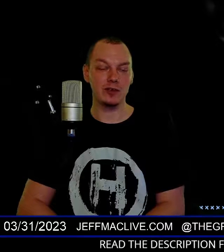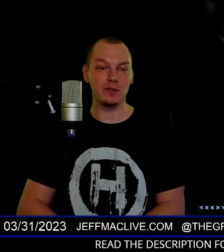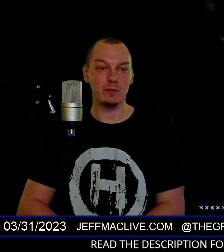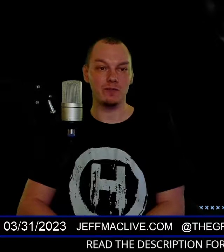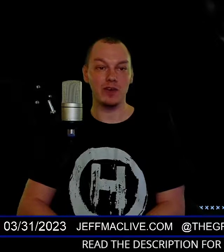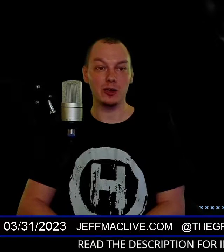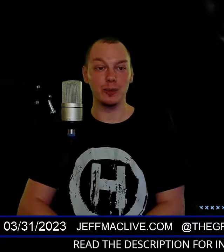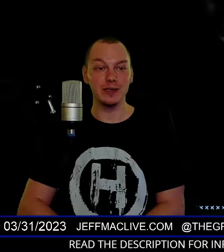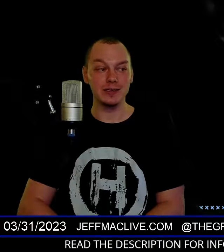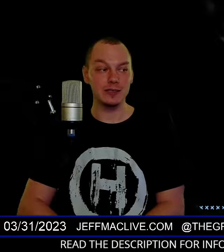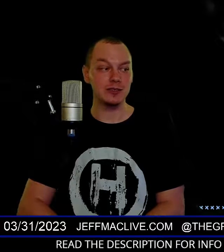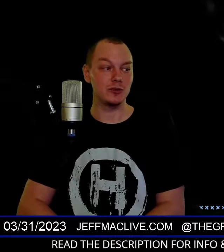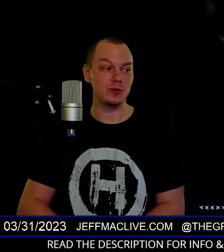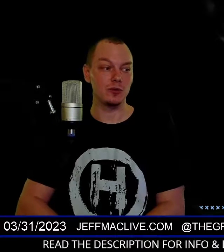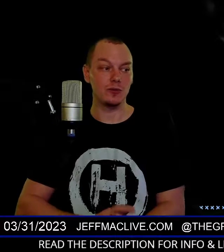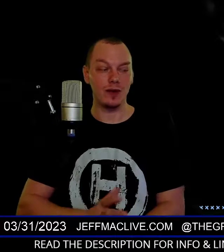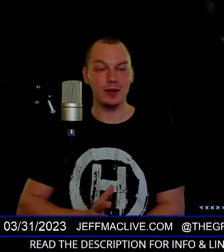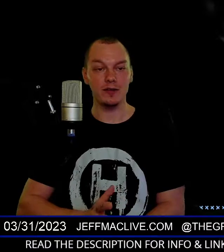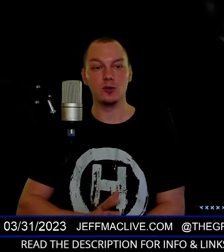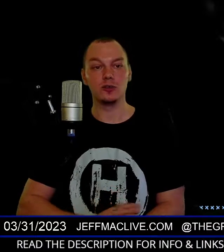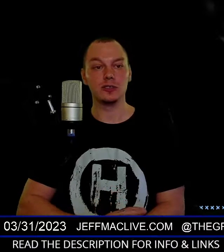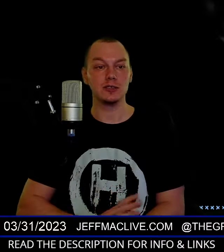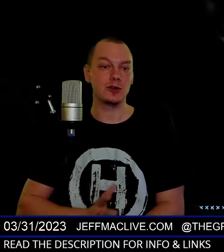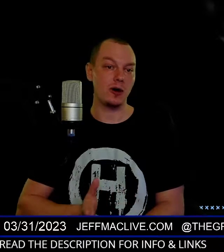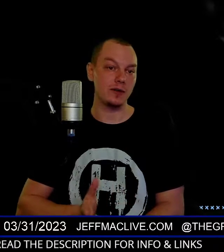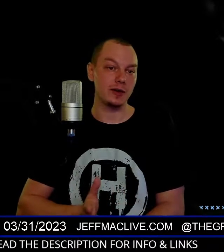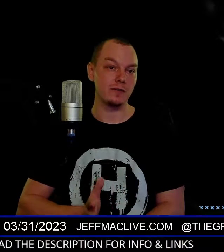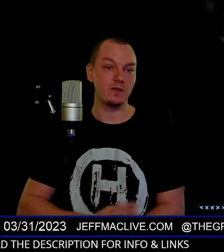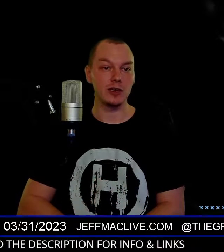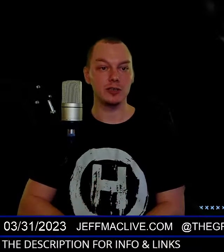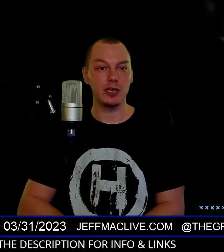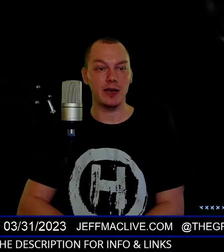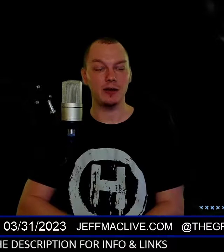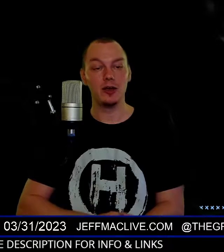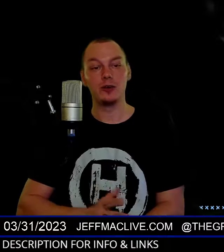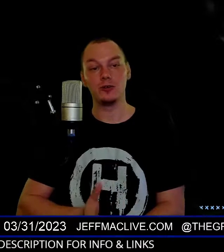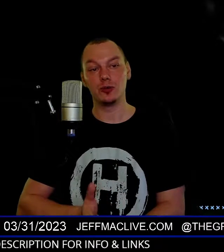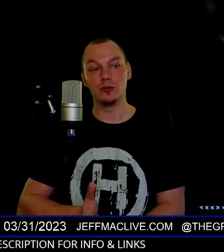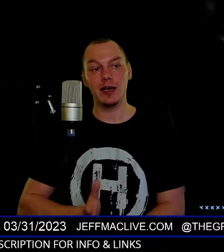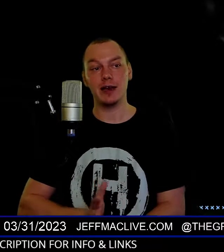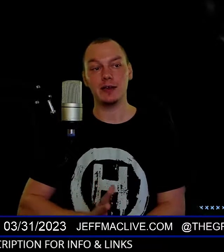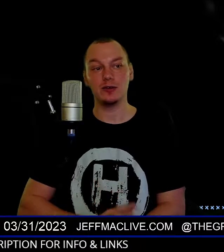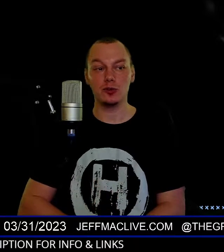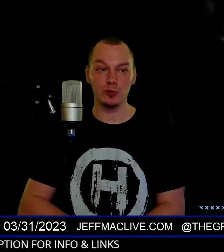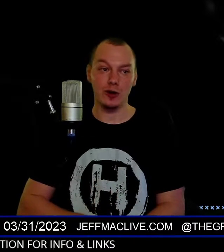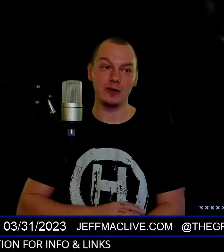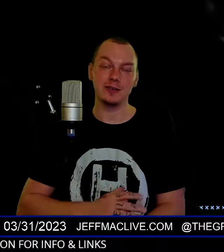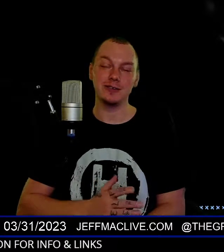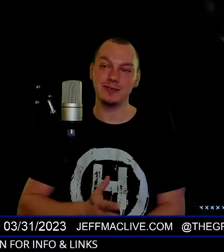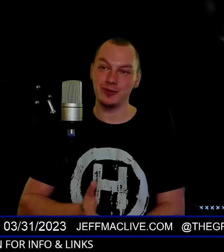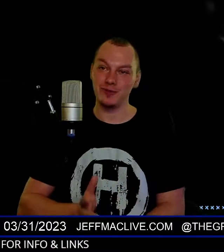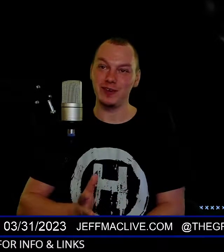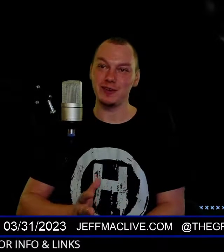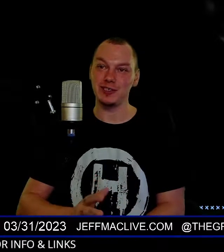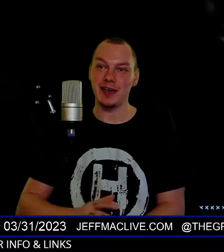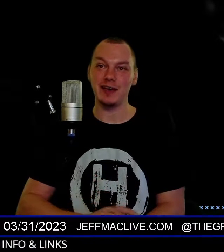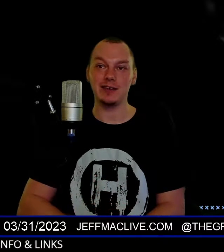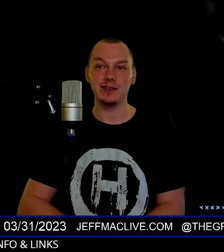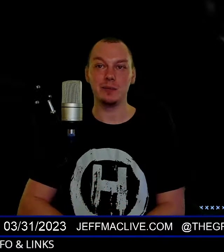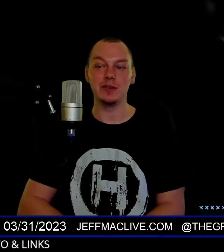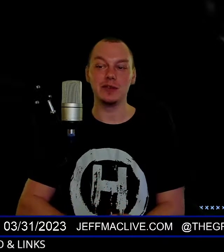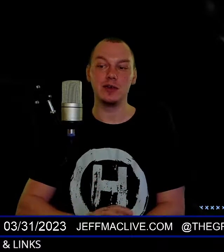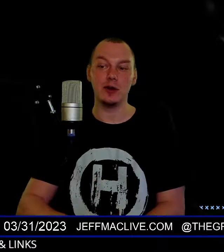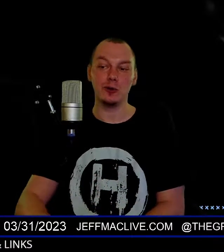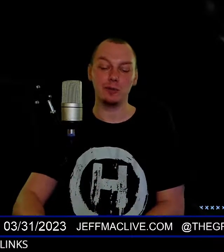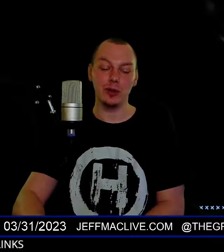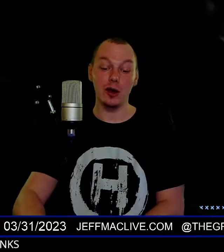you have the availability to write other hooligans, call them, video chat, group chatting, group calling, group video chat, and